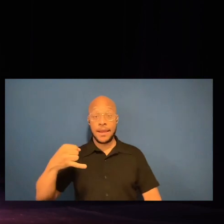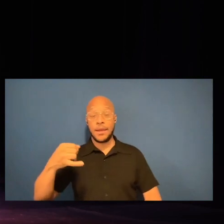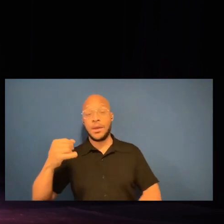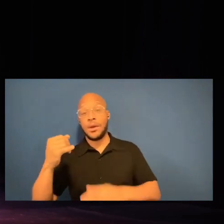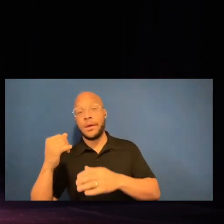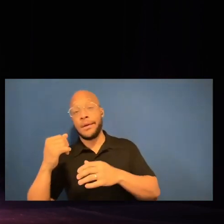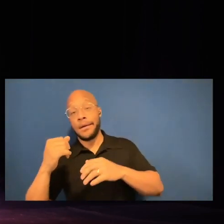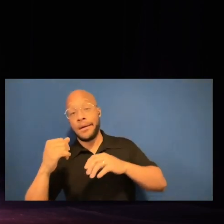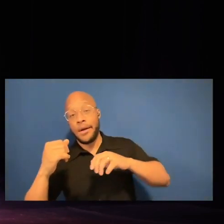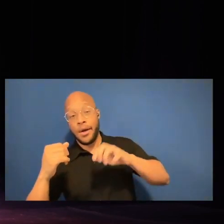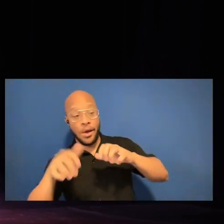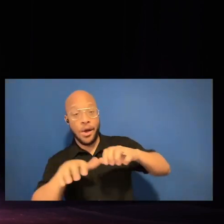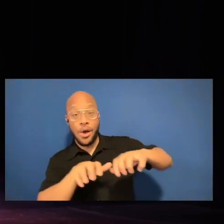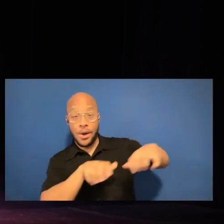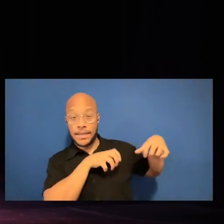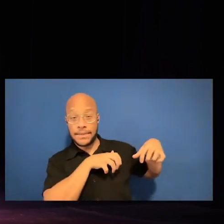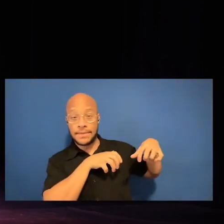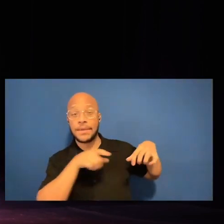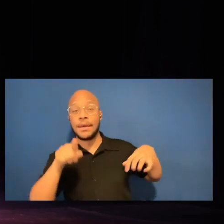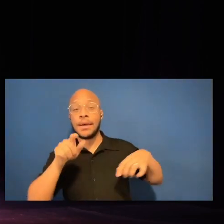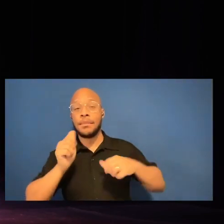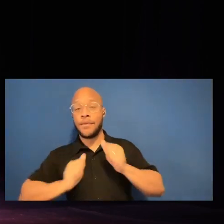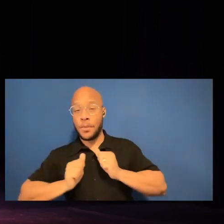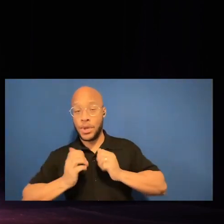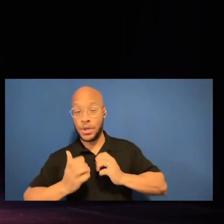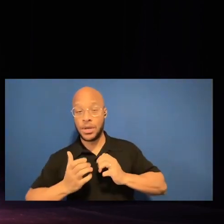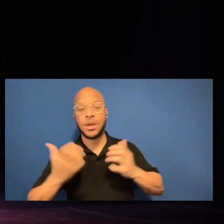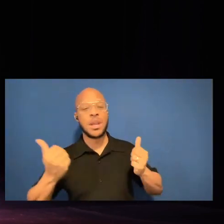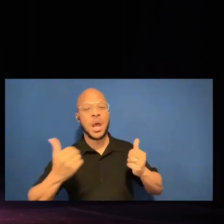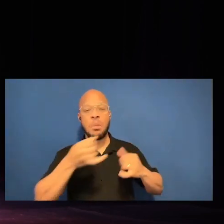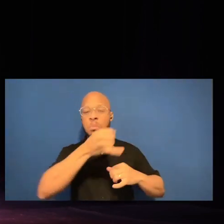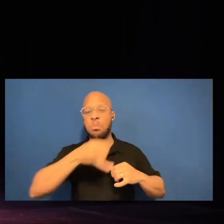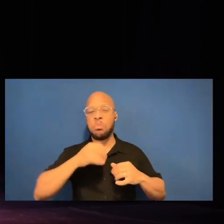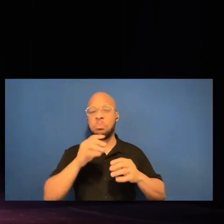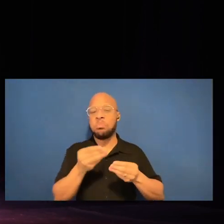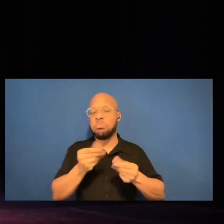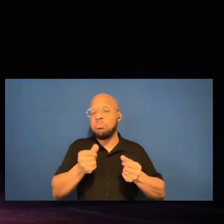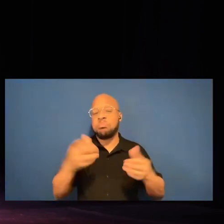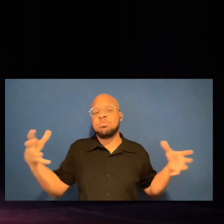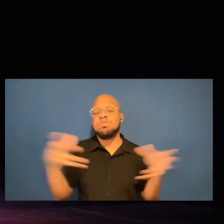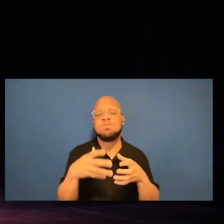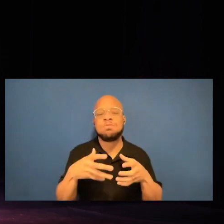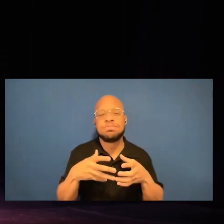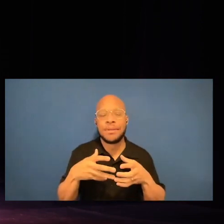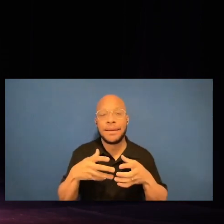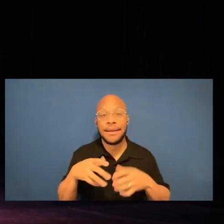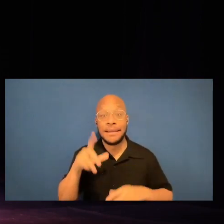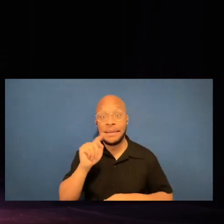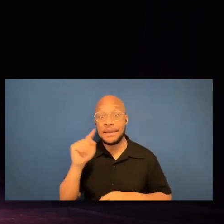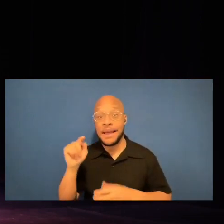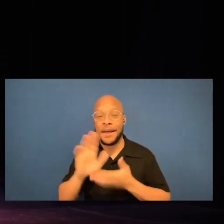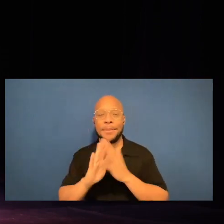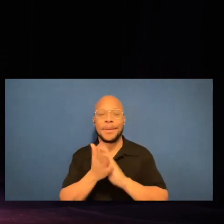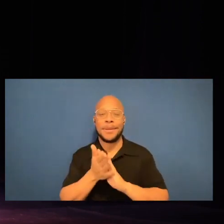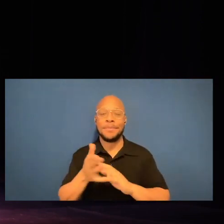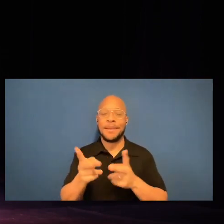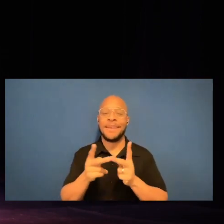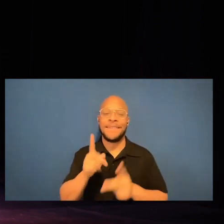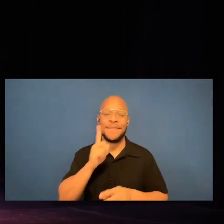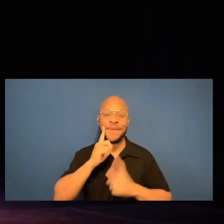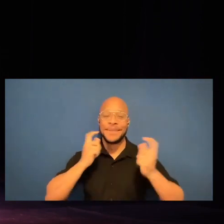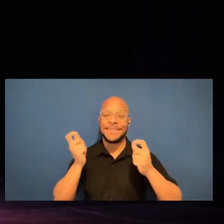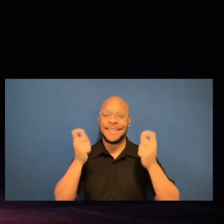for storytelling and curation. Now, I know there are purists in the room who would rebuke the notion that